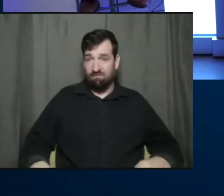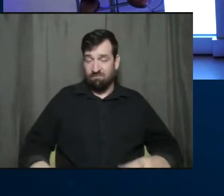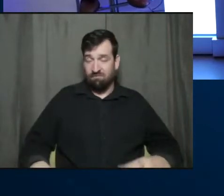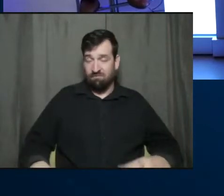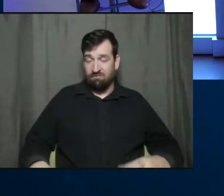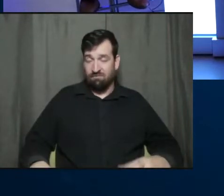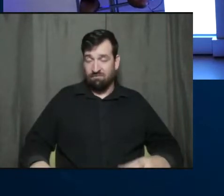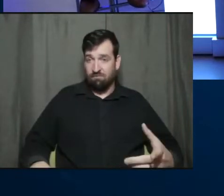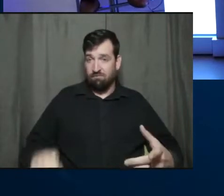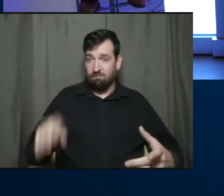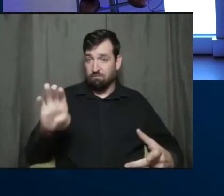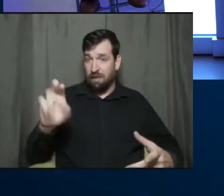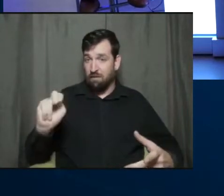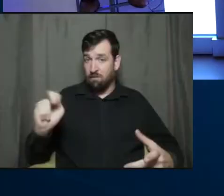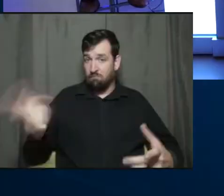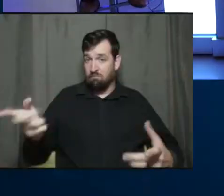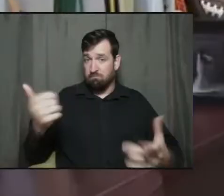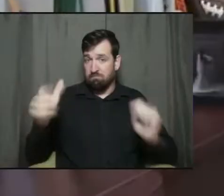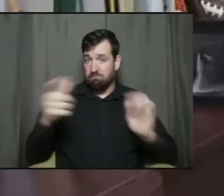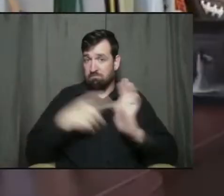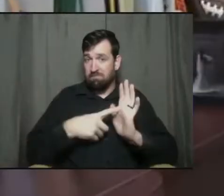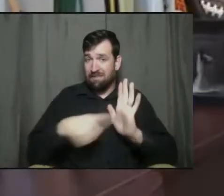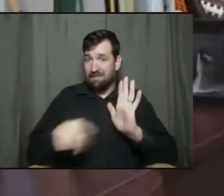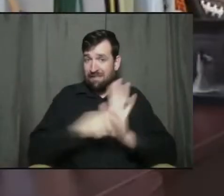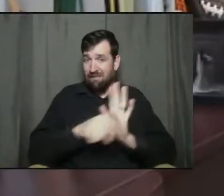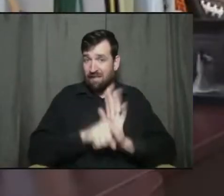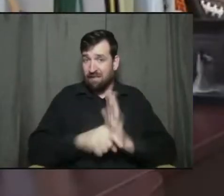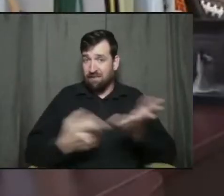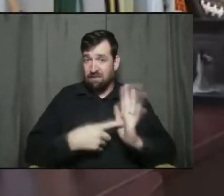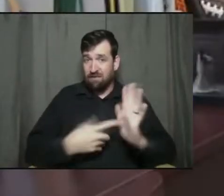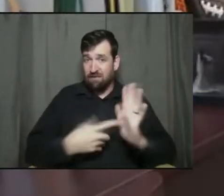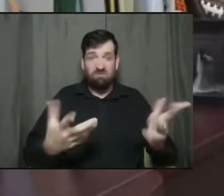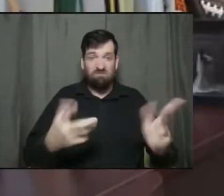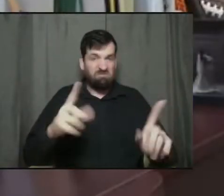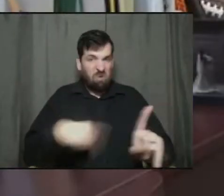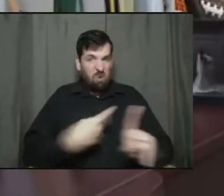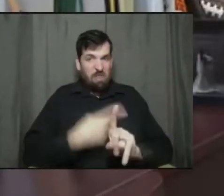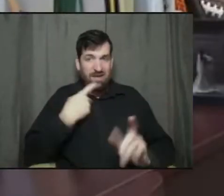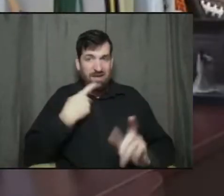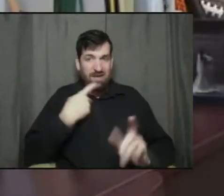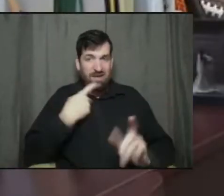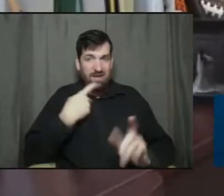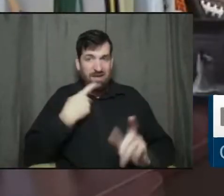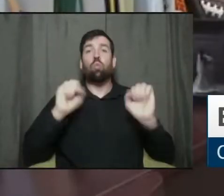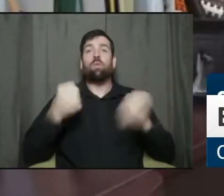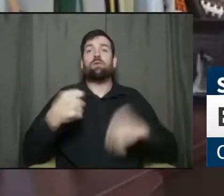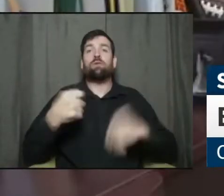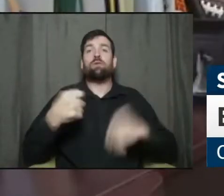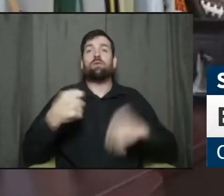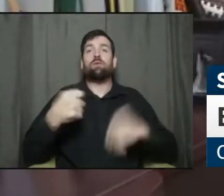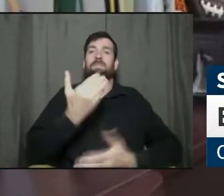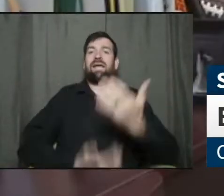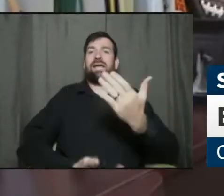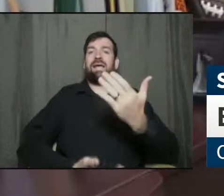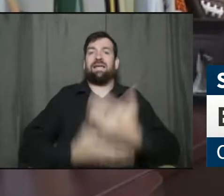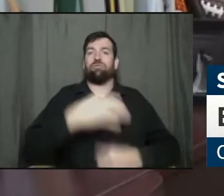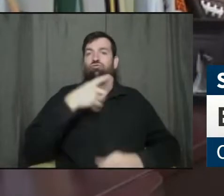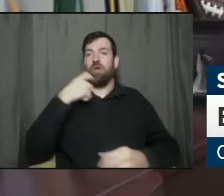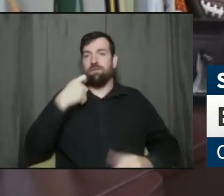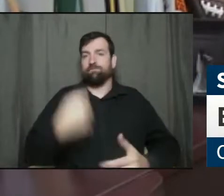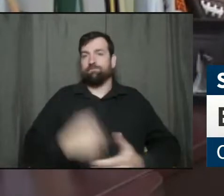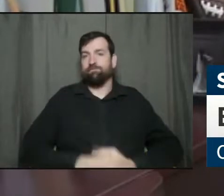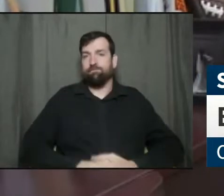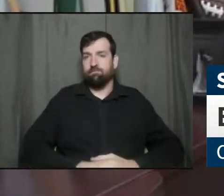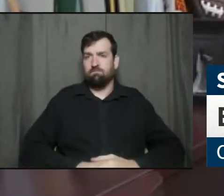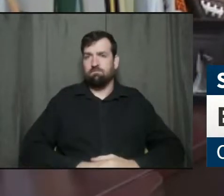you? So honestly, the only one I notice is in the winter now my hands get dry, which before, I don't know if it